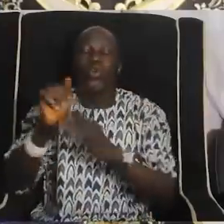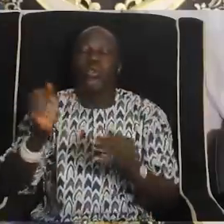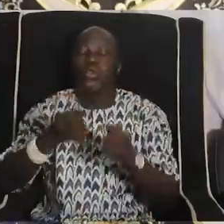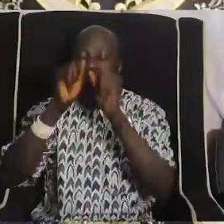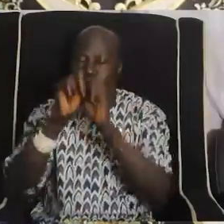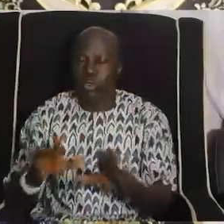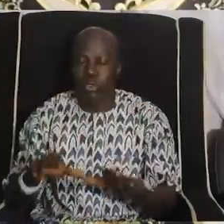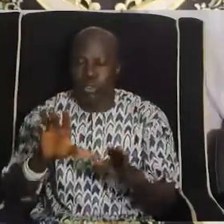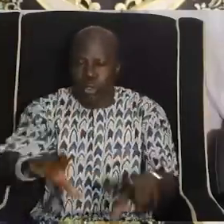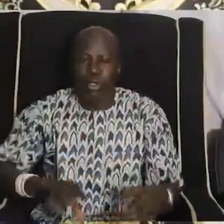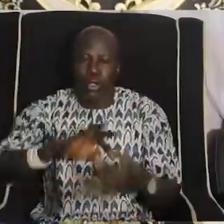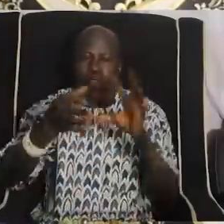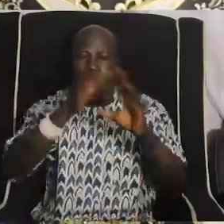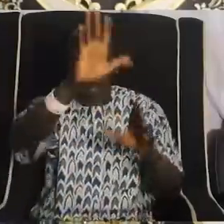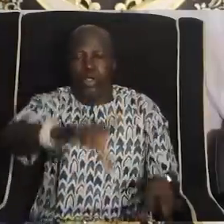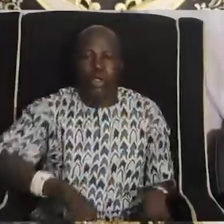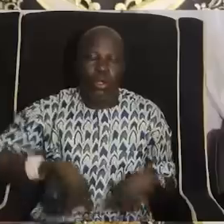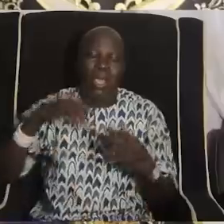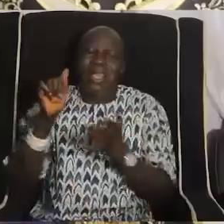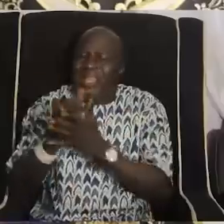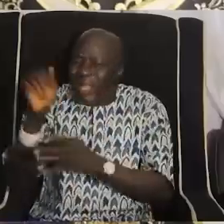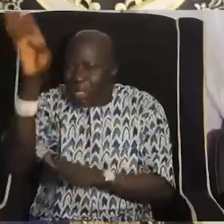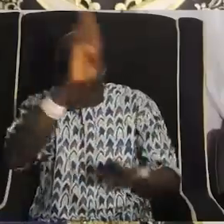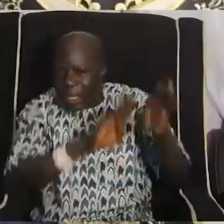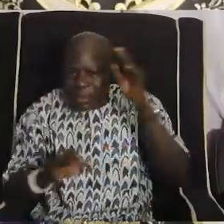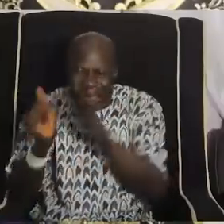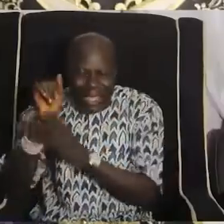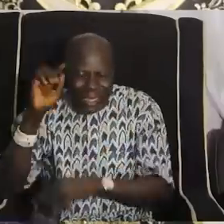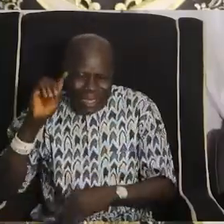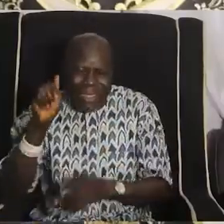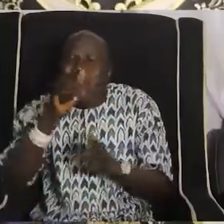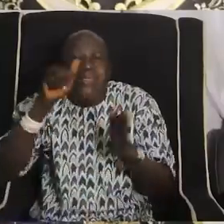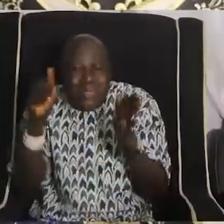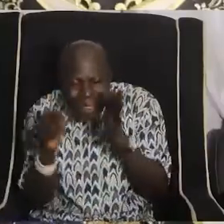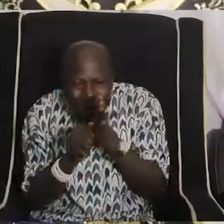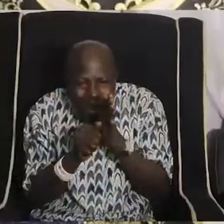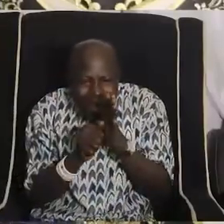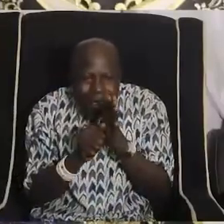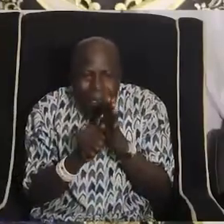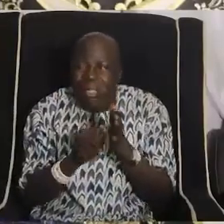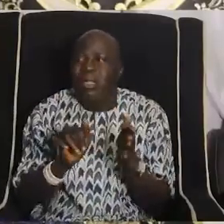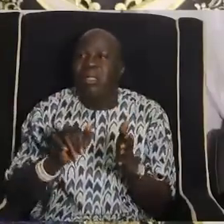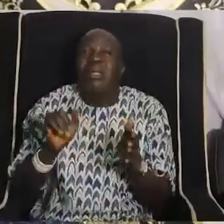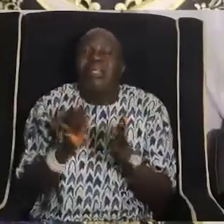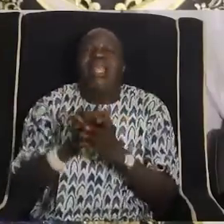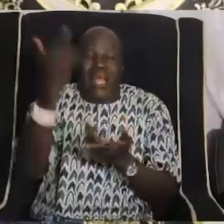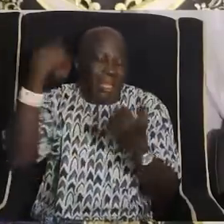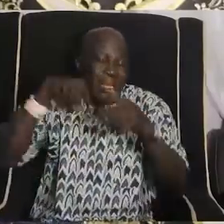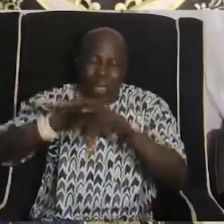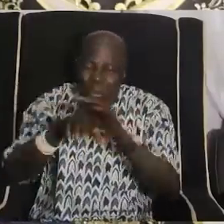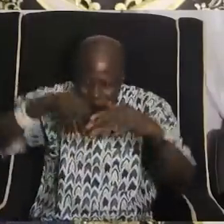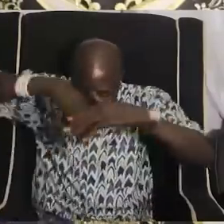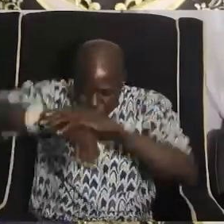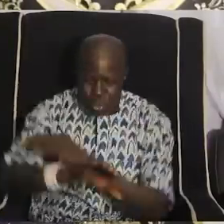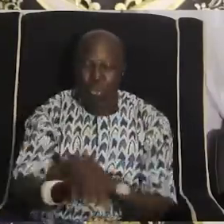will be a battle in your life. Ogun yen o dabi ogun asiri. That battle is like a Asiri koko. It's like secret. Asiri to tobo nipa ise.